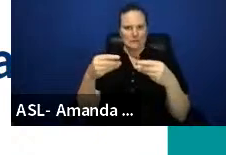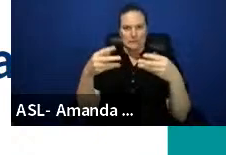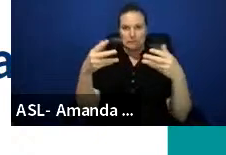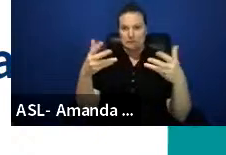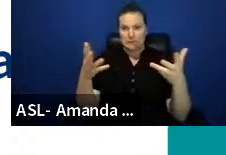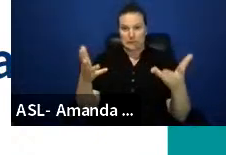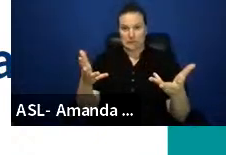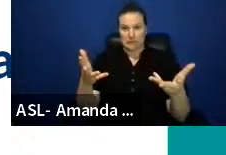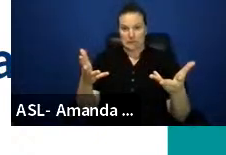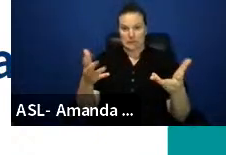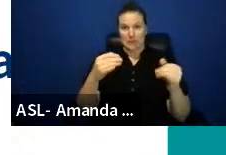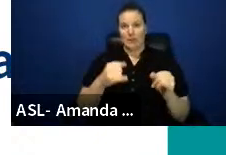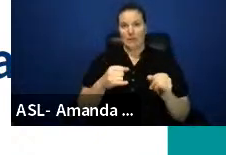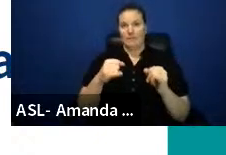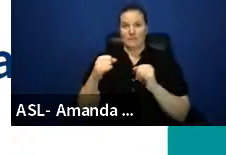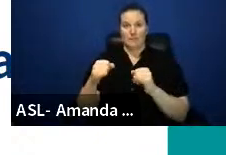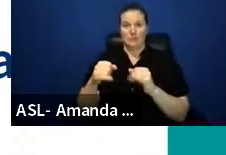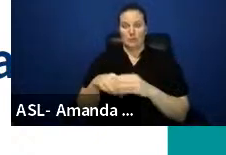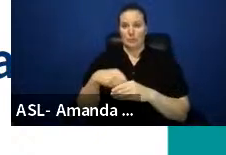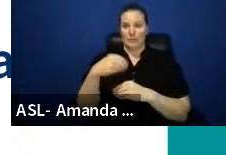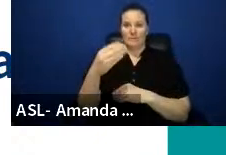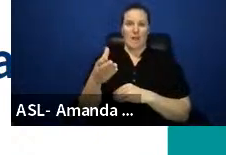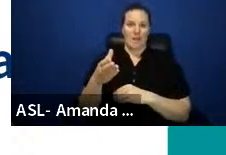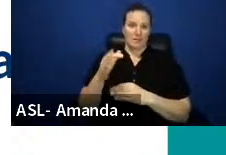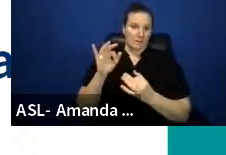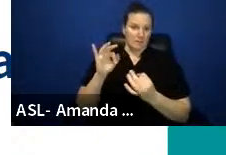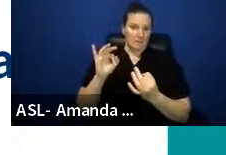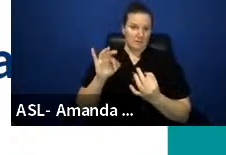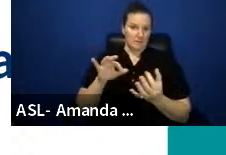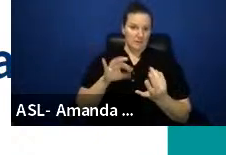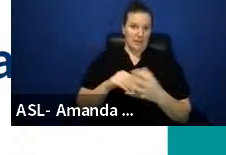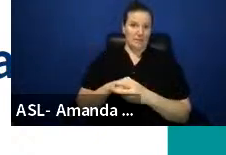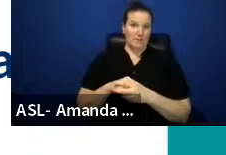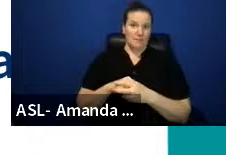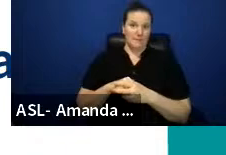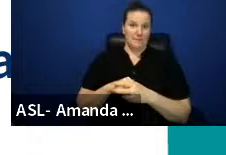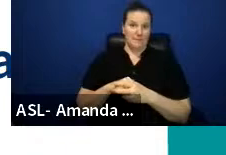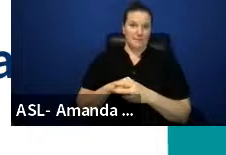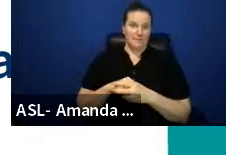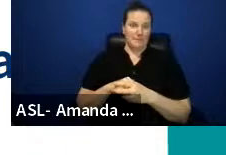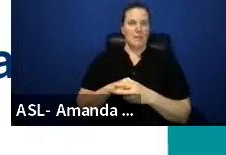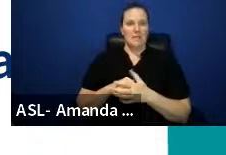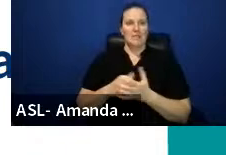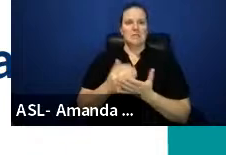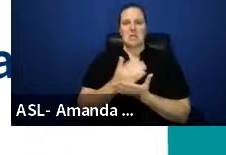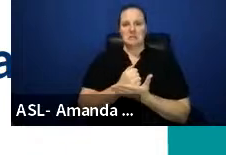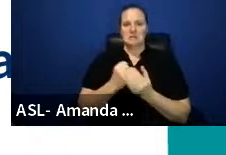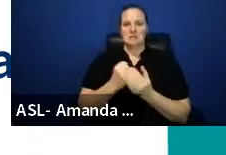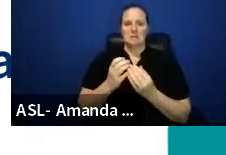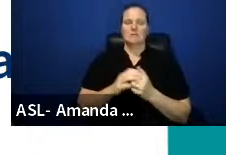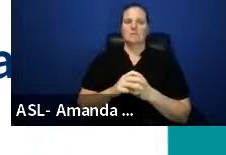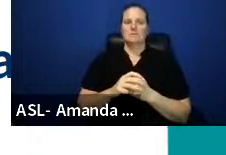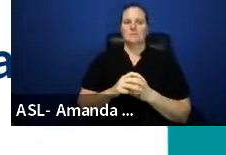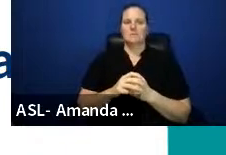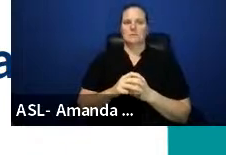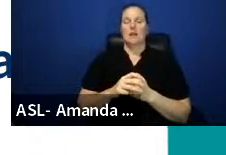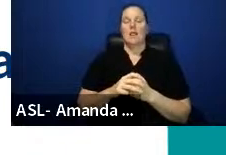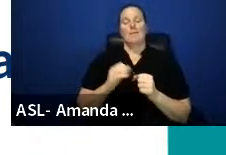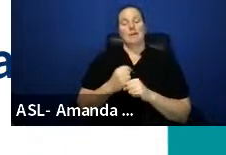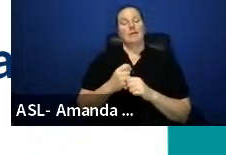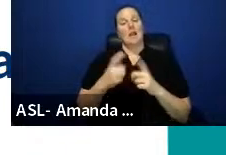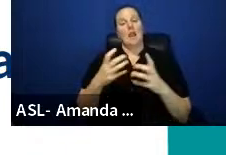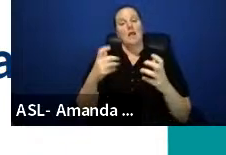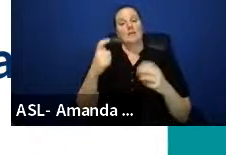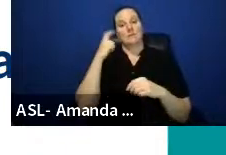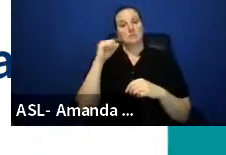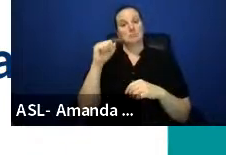we individually can provide you the input, and then you can gather and make the collective. All right, I think that makes a lot of sense.